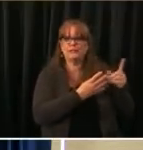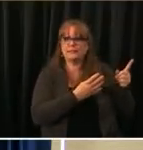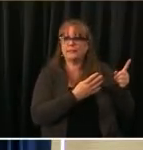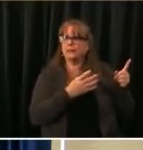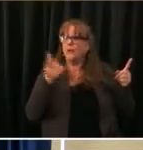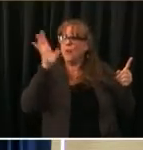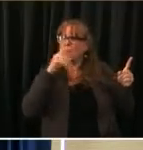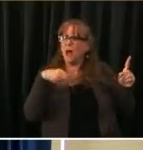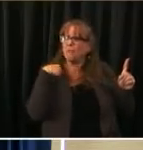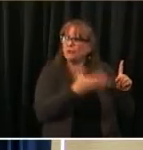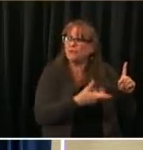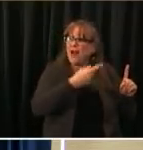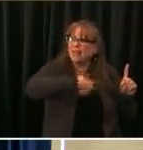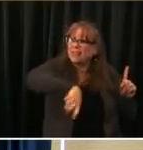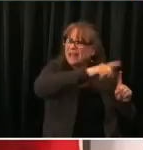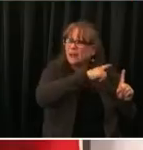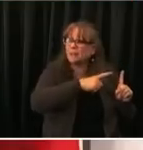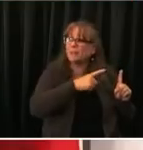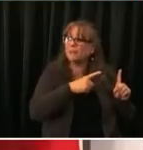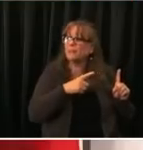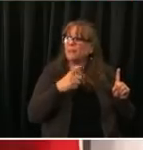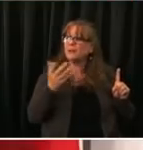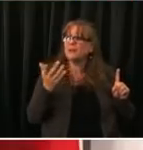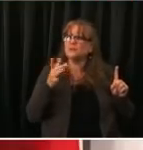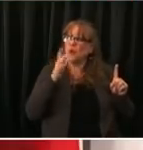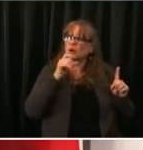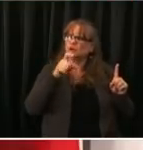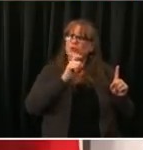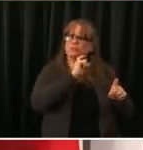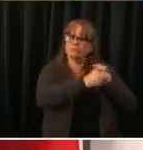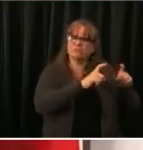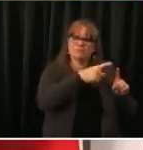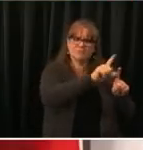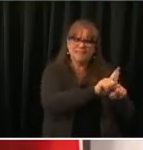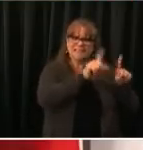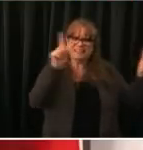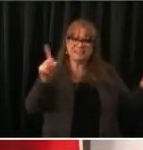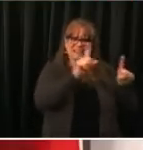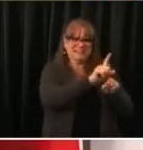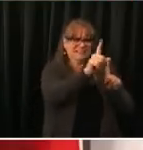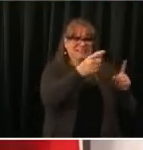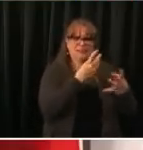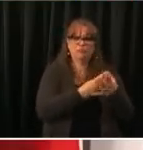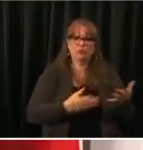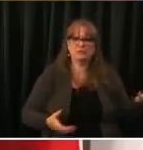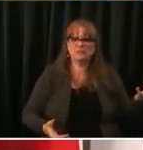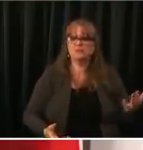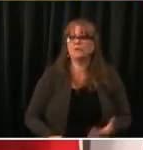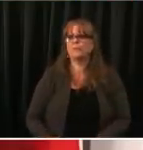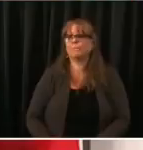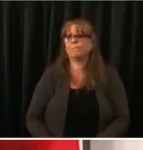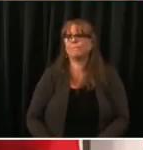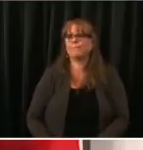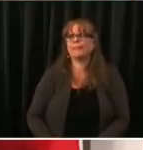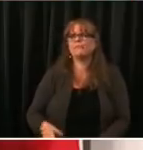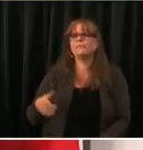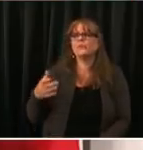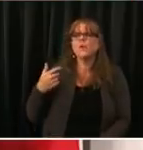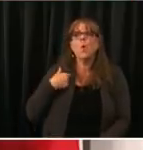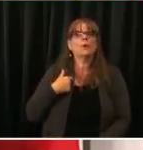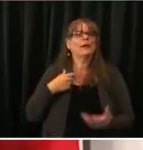increase distancing efforts there? So we are providing a lot of protections for teachers. The vaccine